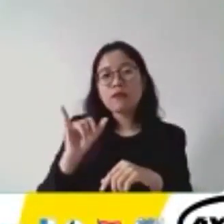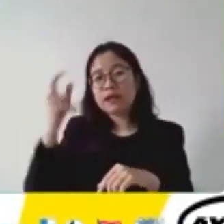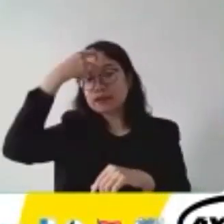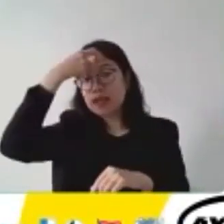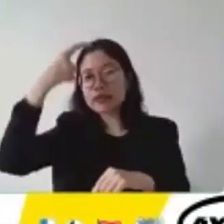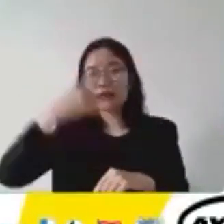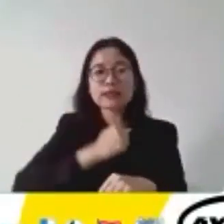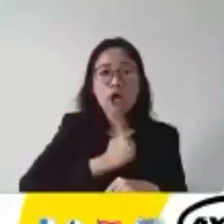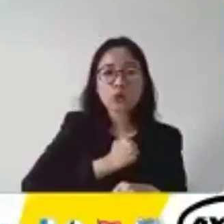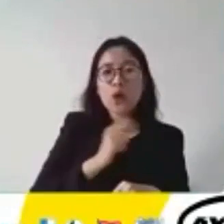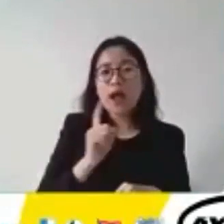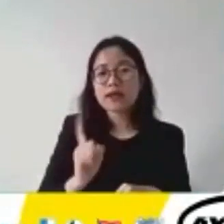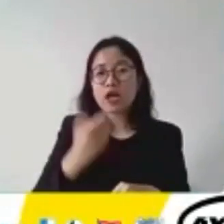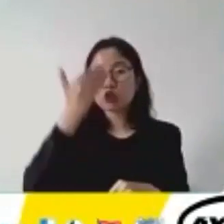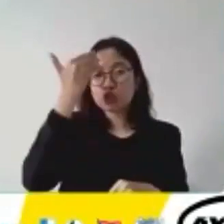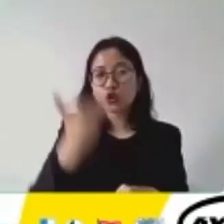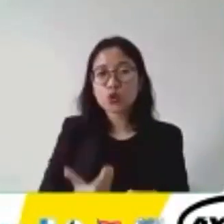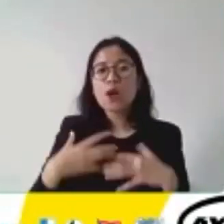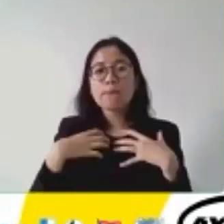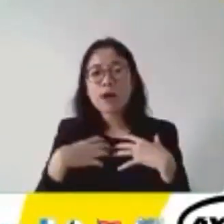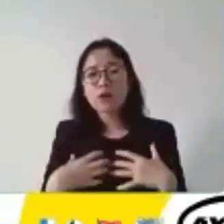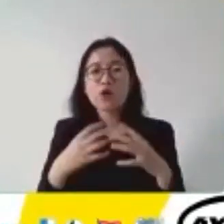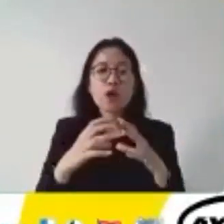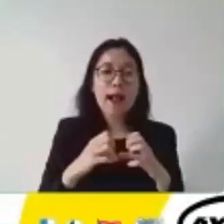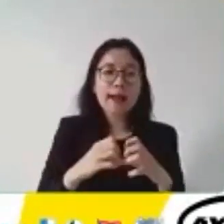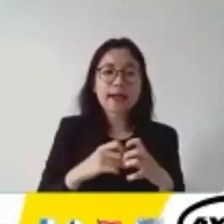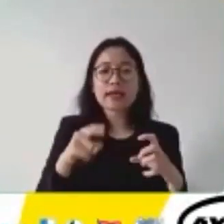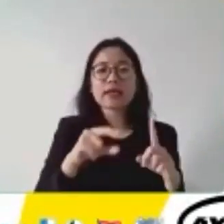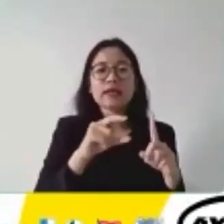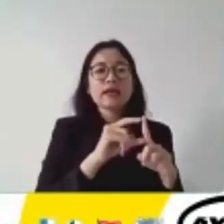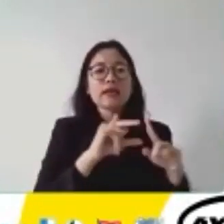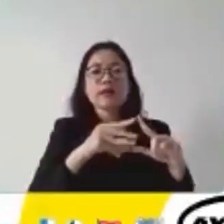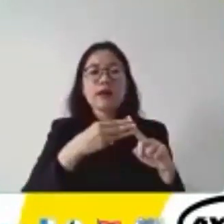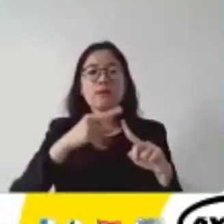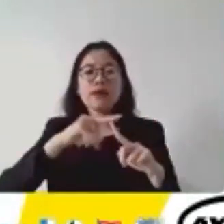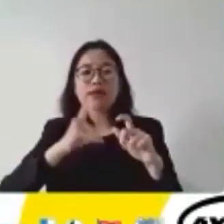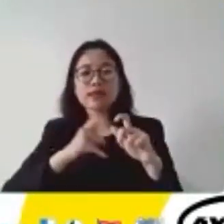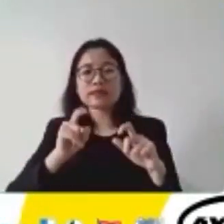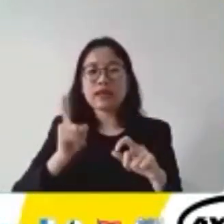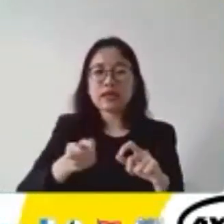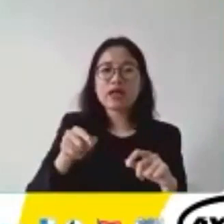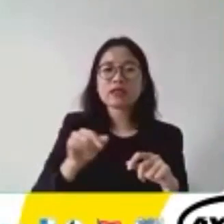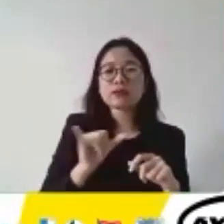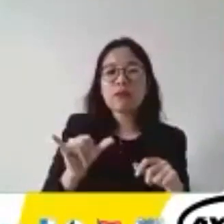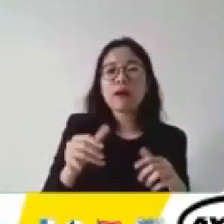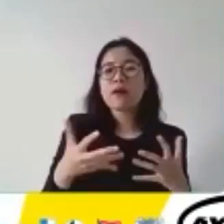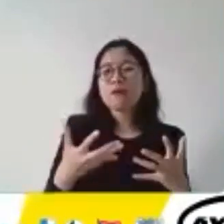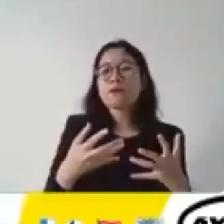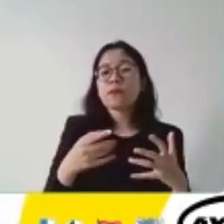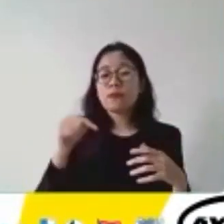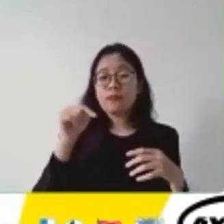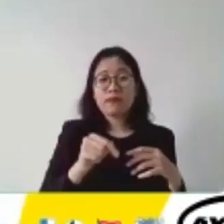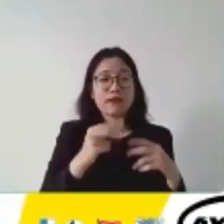be accelerated decline in your lung function, there'll be the dementia and the decrease in